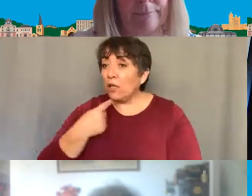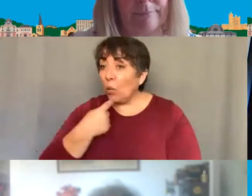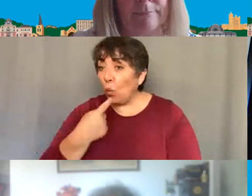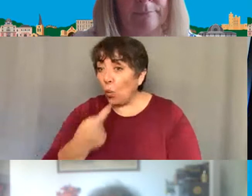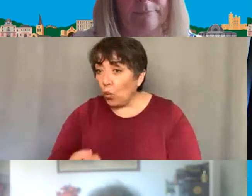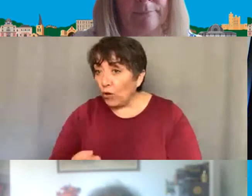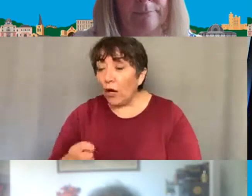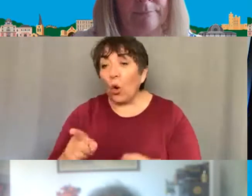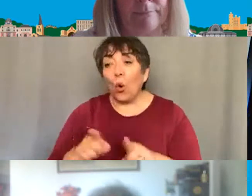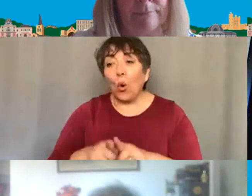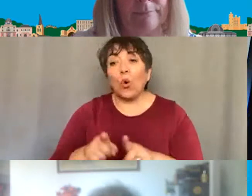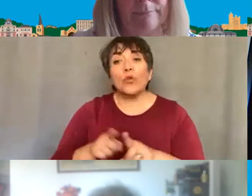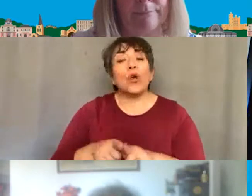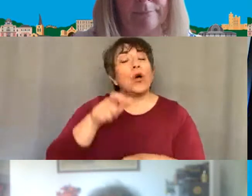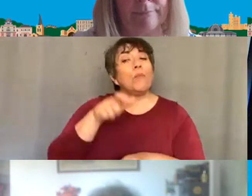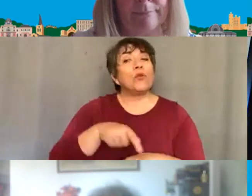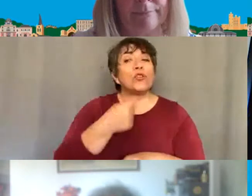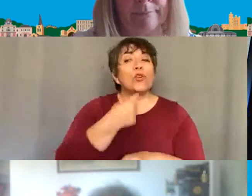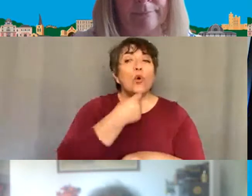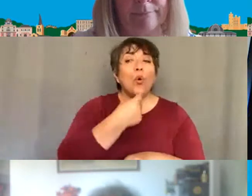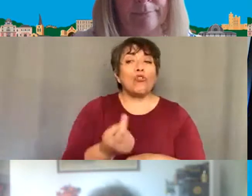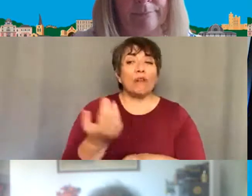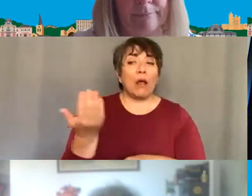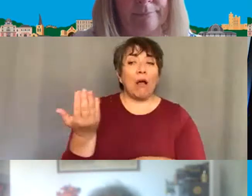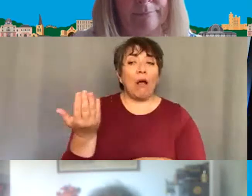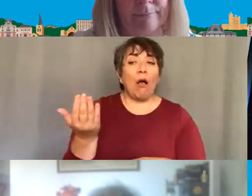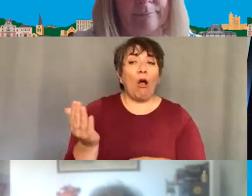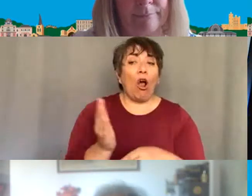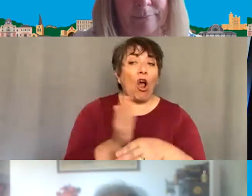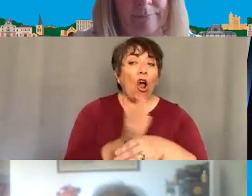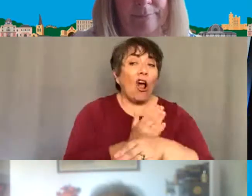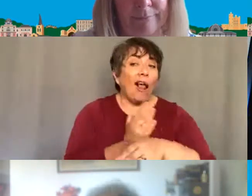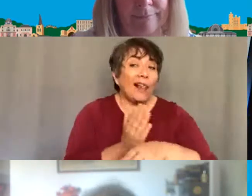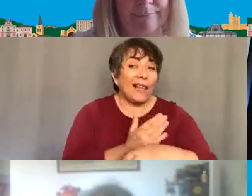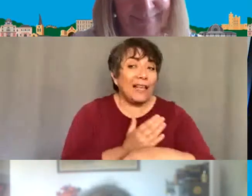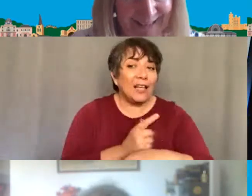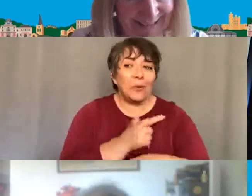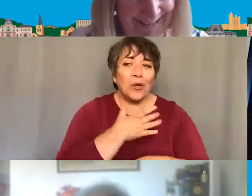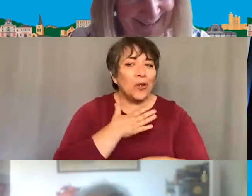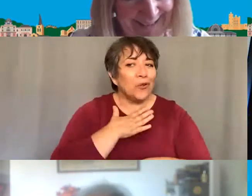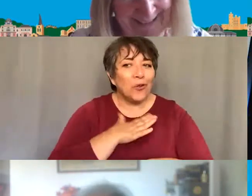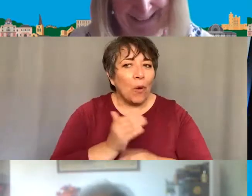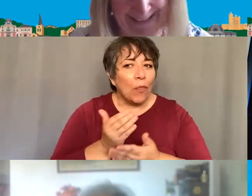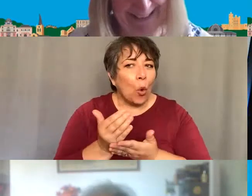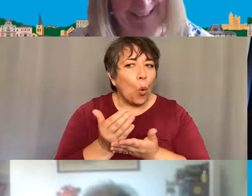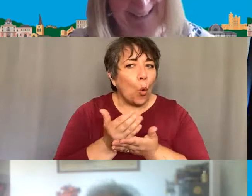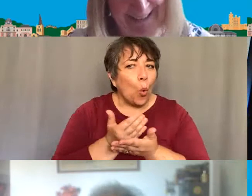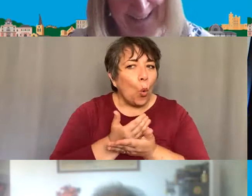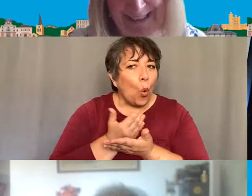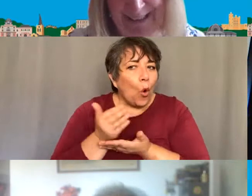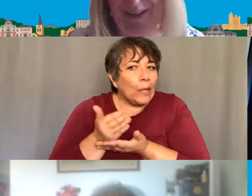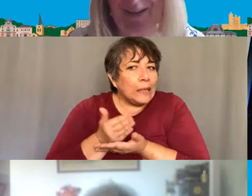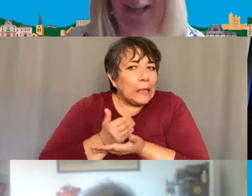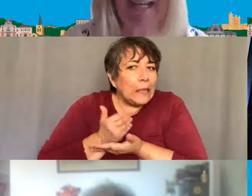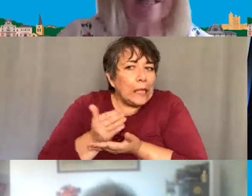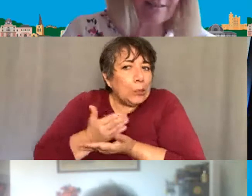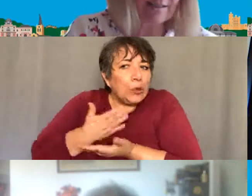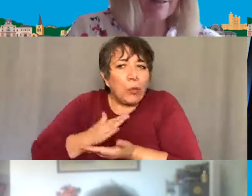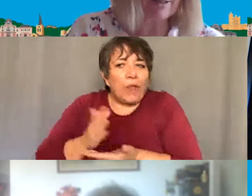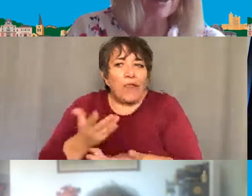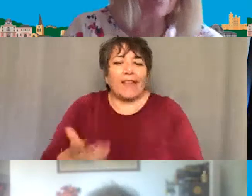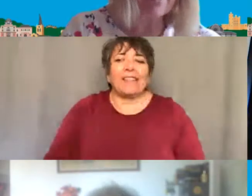early. And what that is obviously trying to do is to prevent the hoarding, so to speak, of medication. All